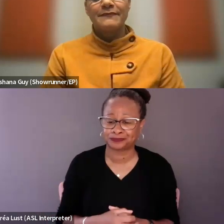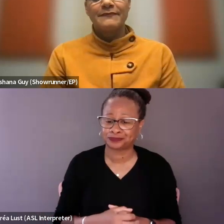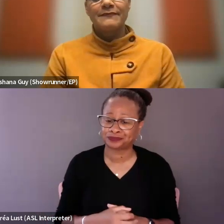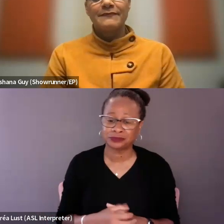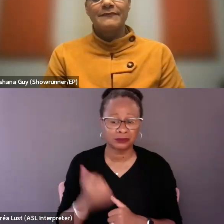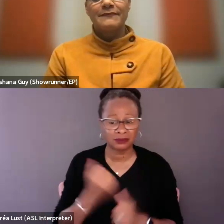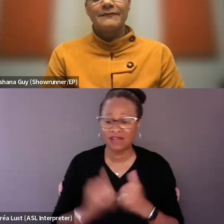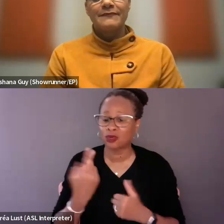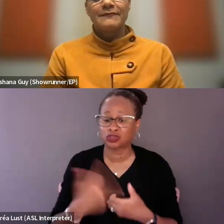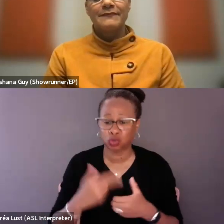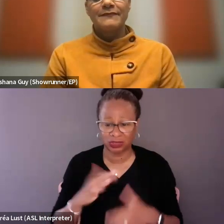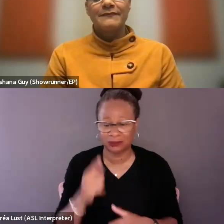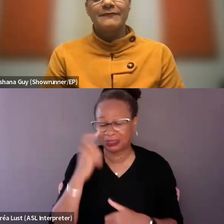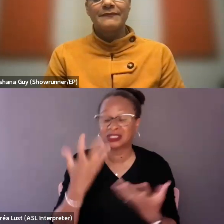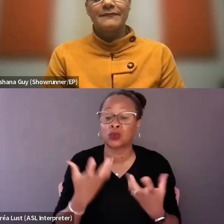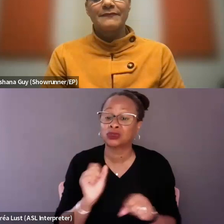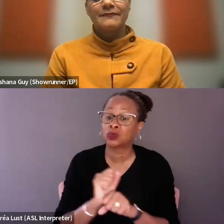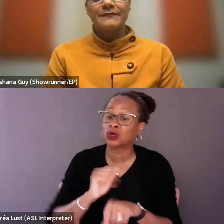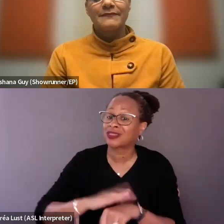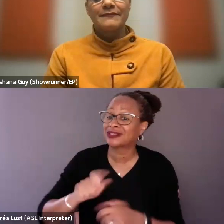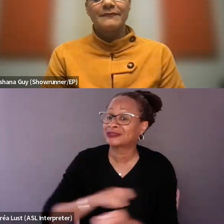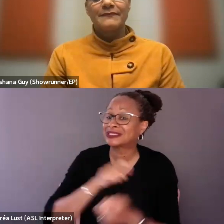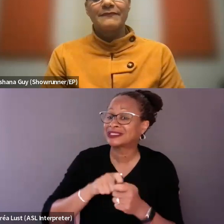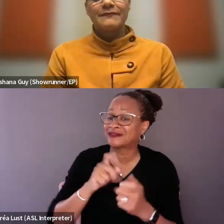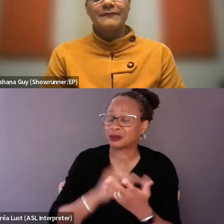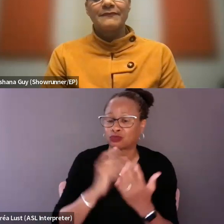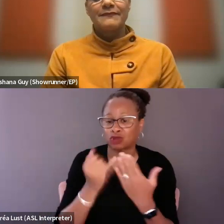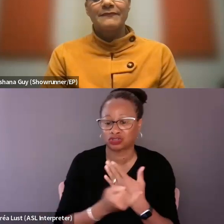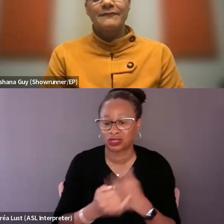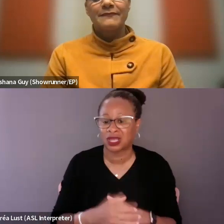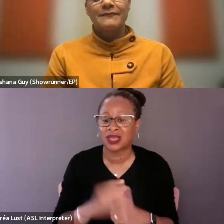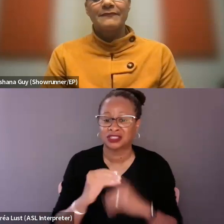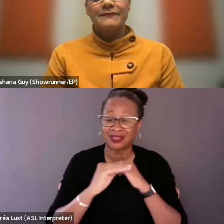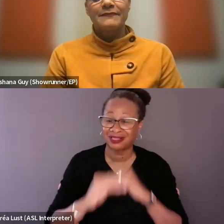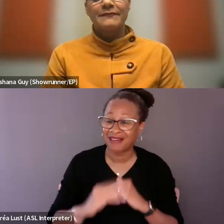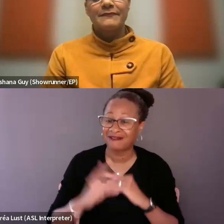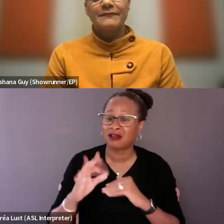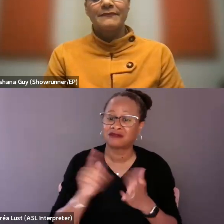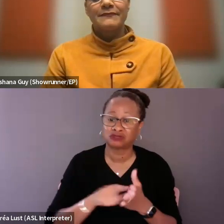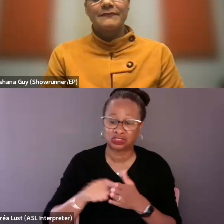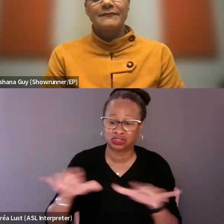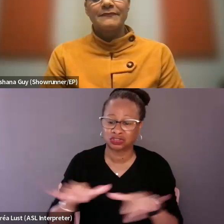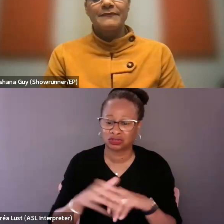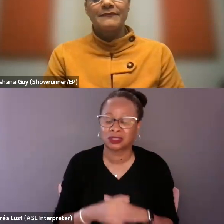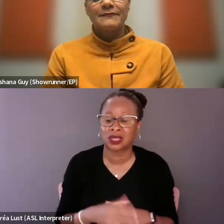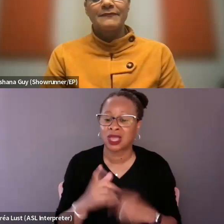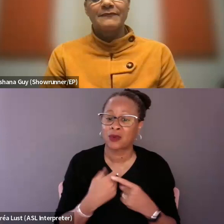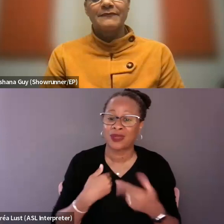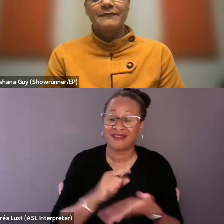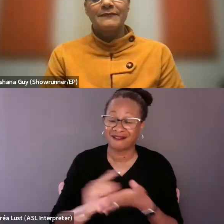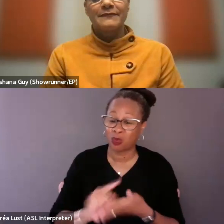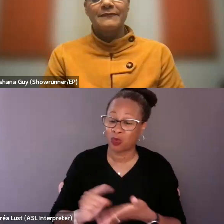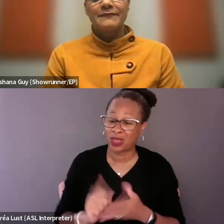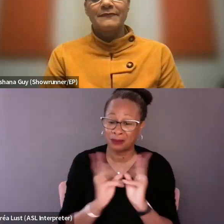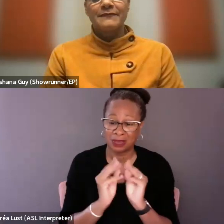everyone joined this because they wanted to work on this particular project. So the level of research that they did, and when we would have our weekly meetings and they would